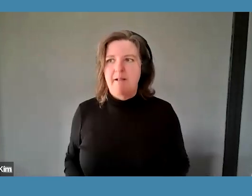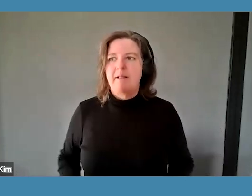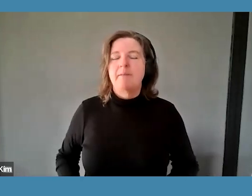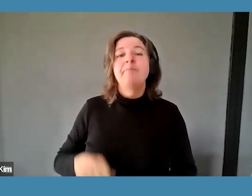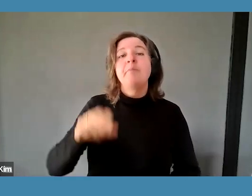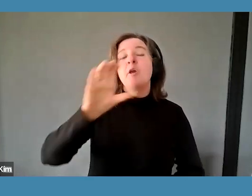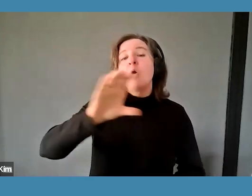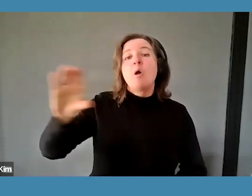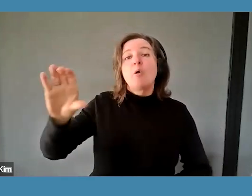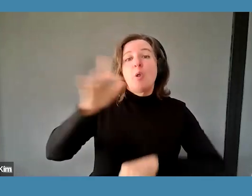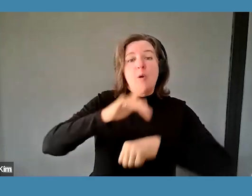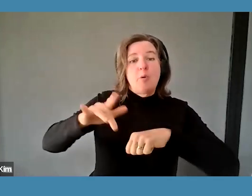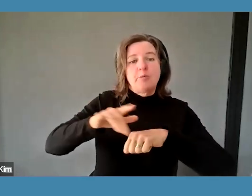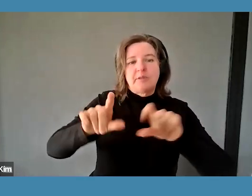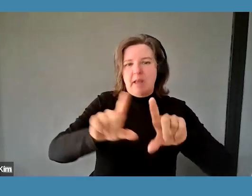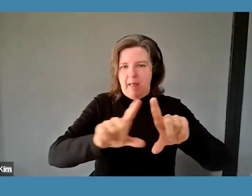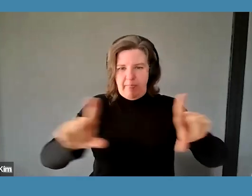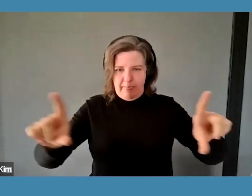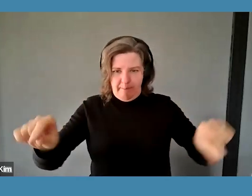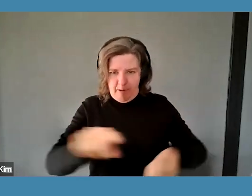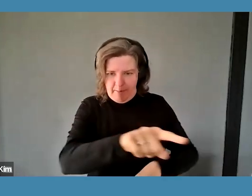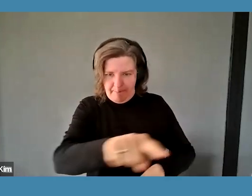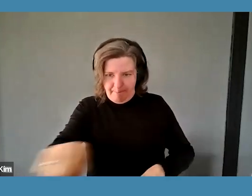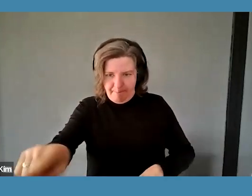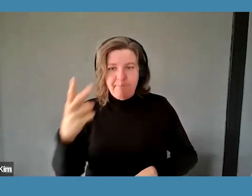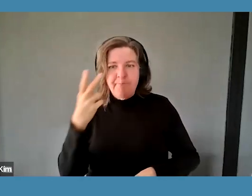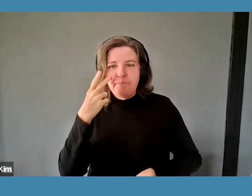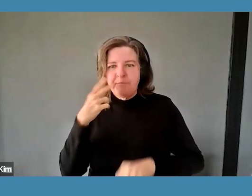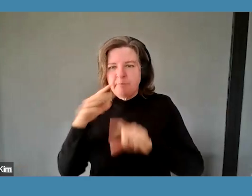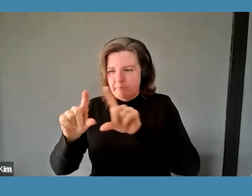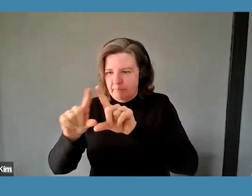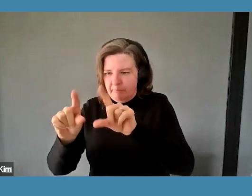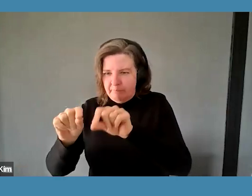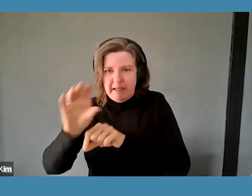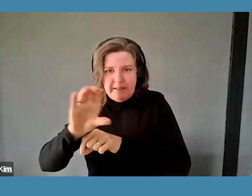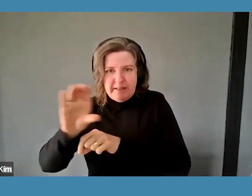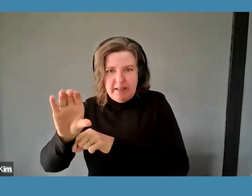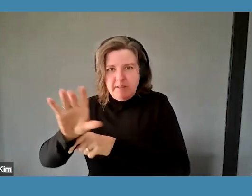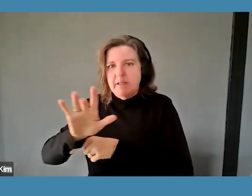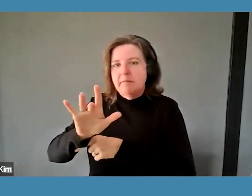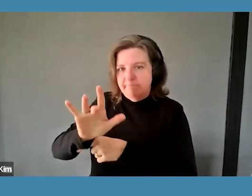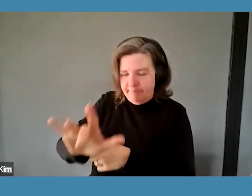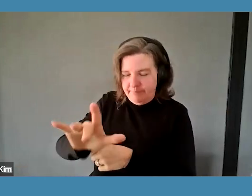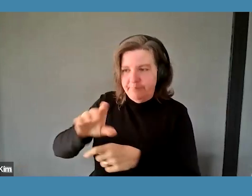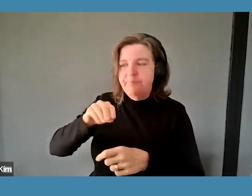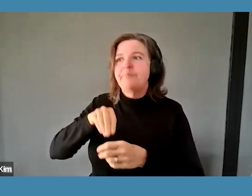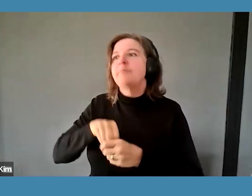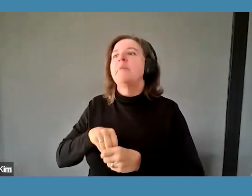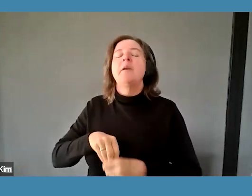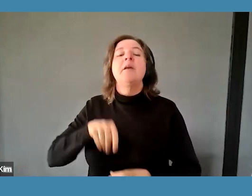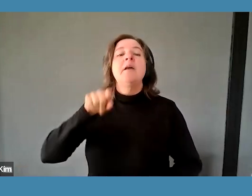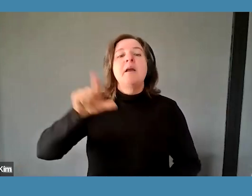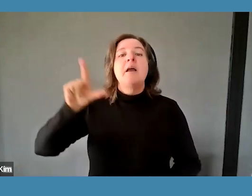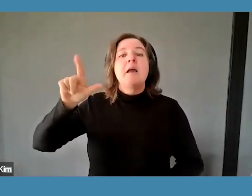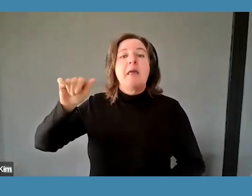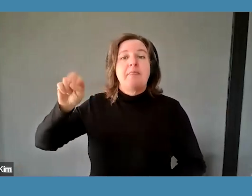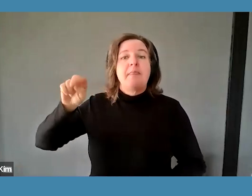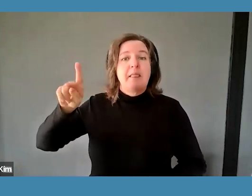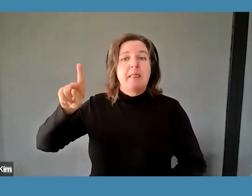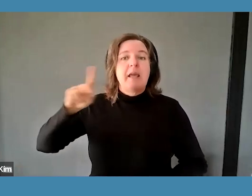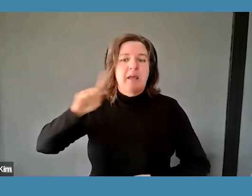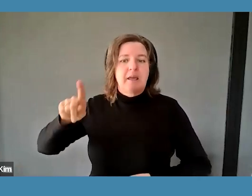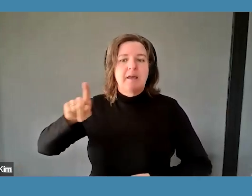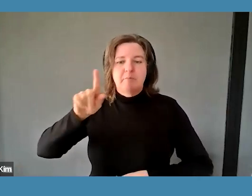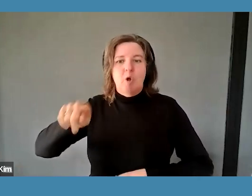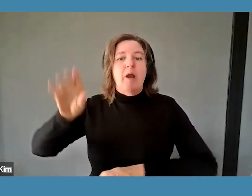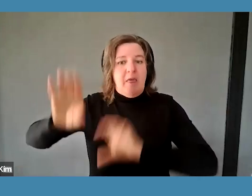by using the button that says CC. In the chat, there is a link to view the external caption. You can click